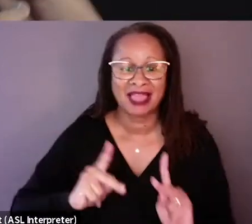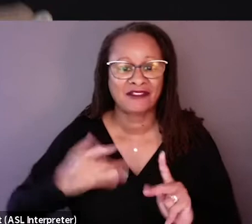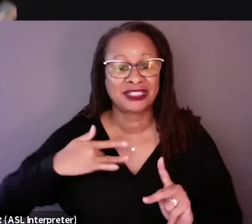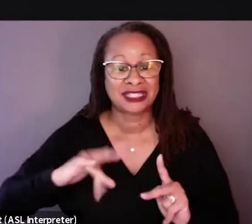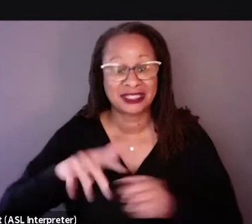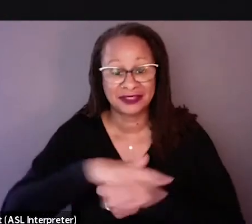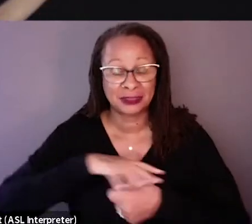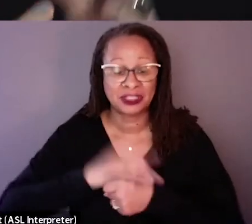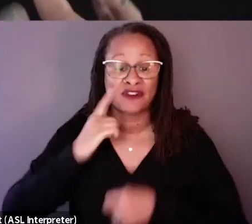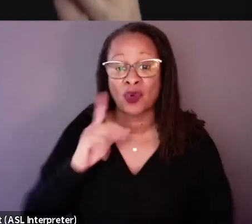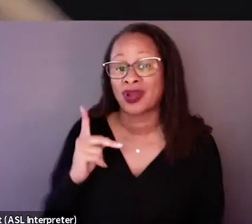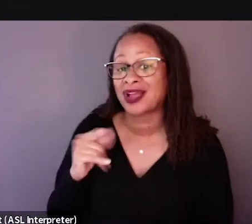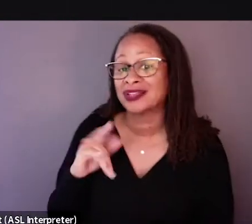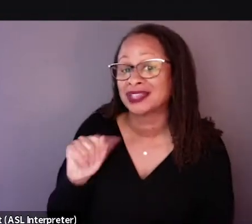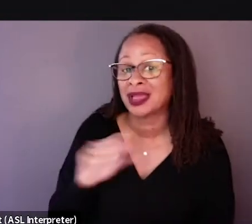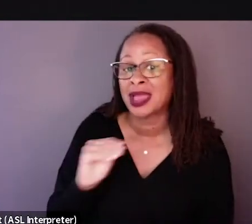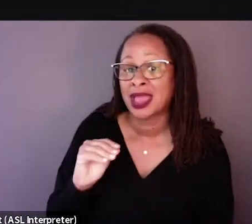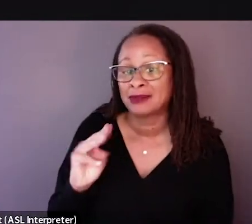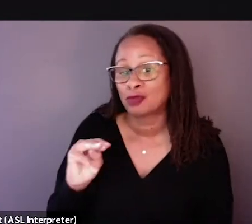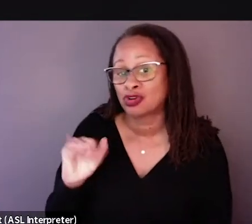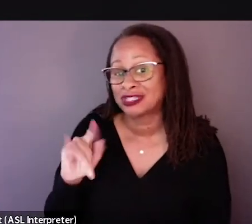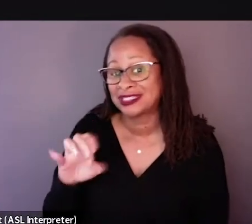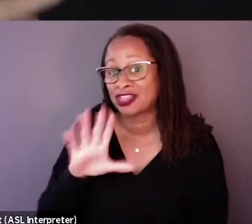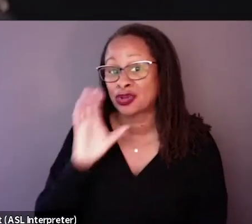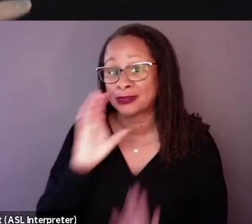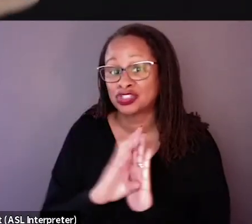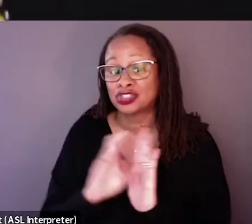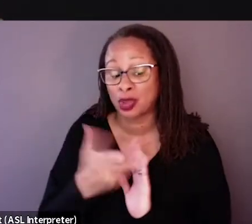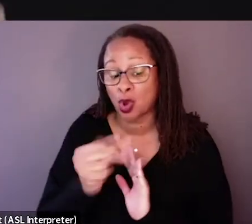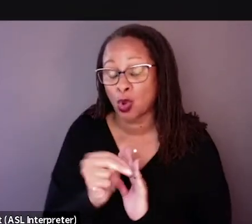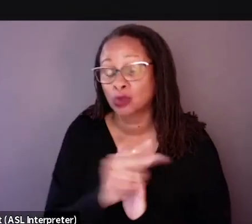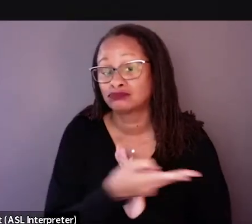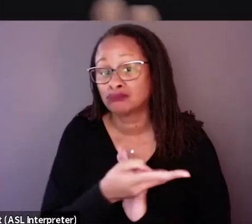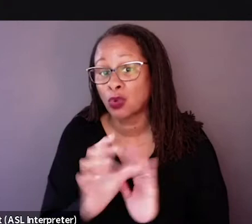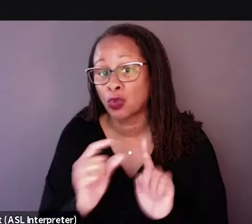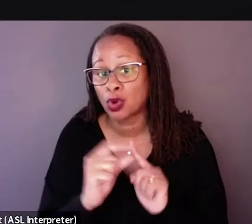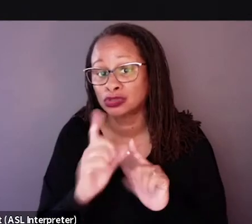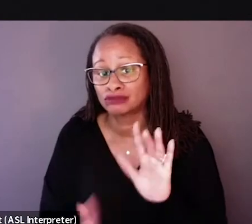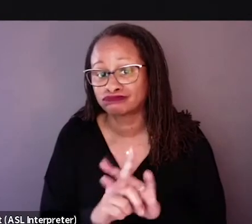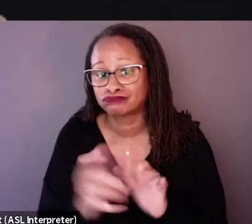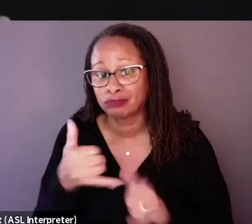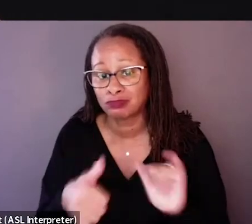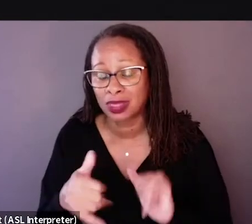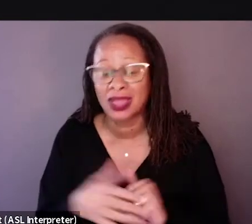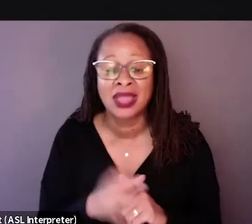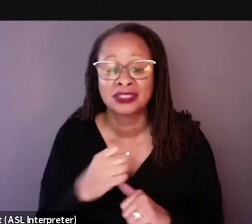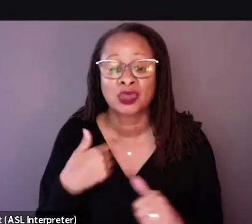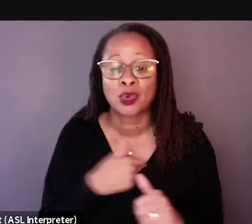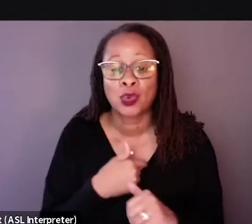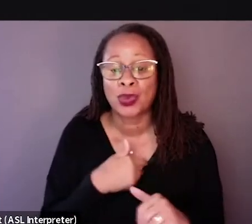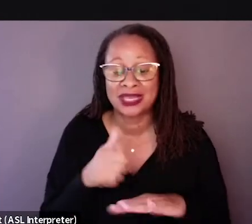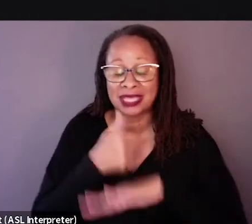for Katia and Maurice's imagery and their own words to come into play. And it was really our goal to set up our writing as